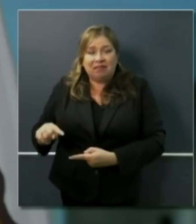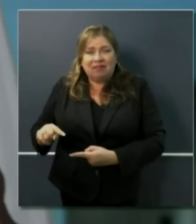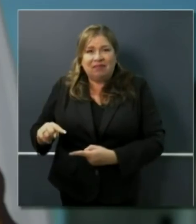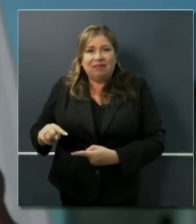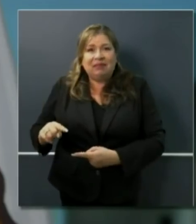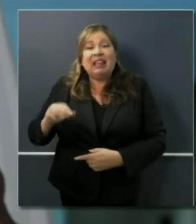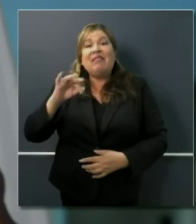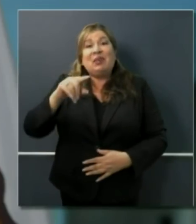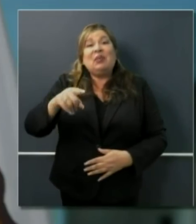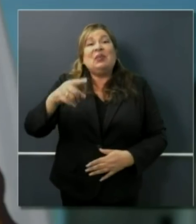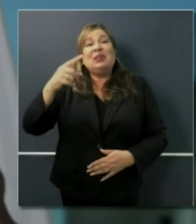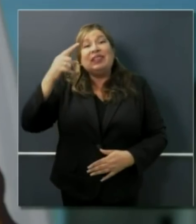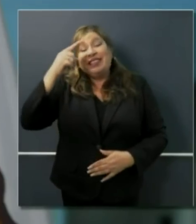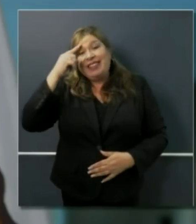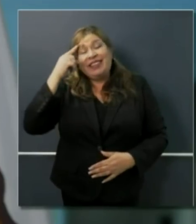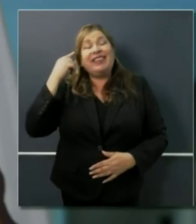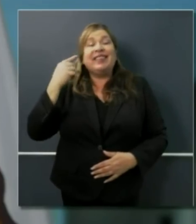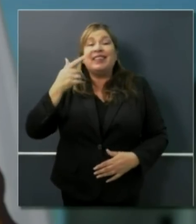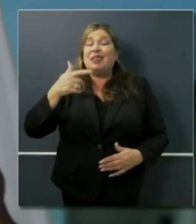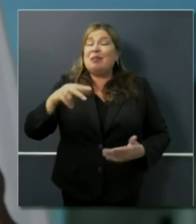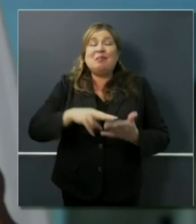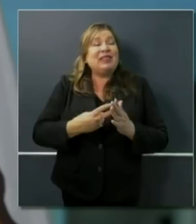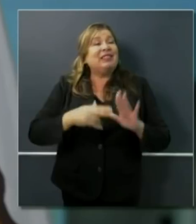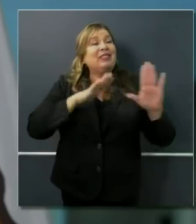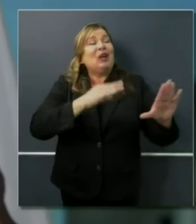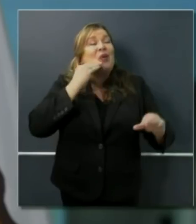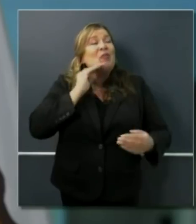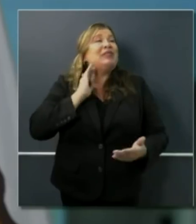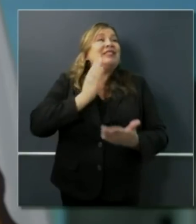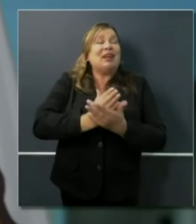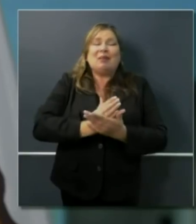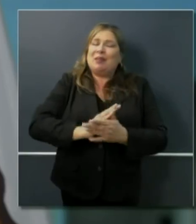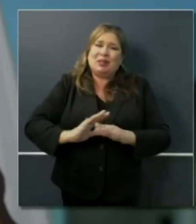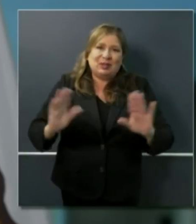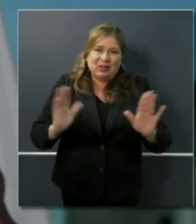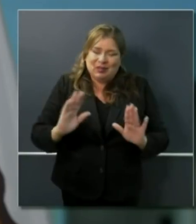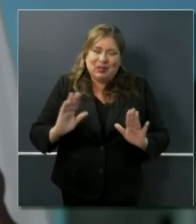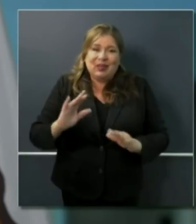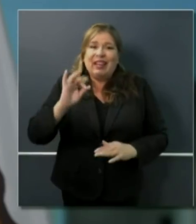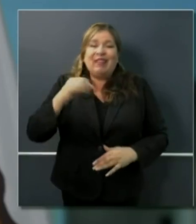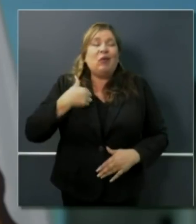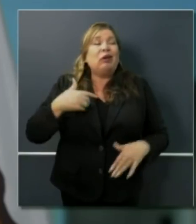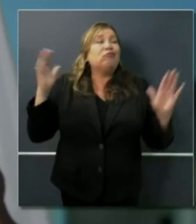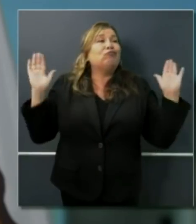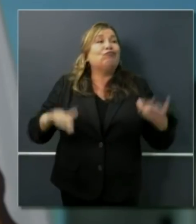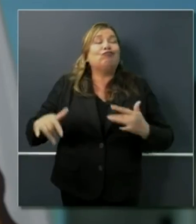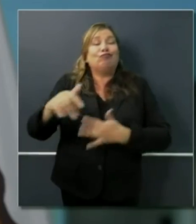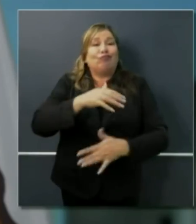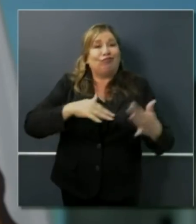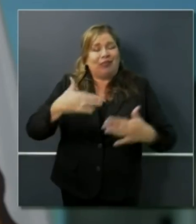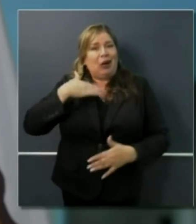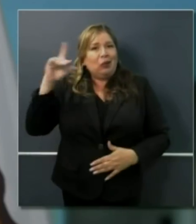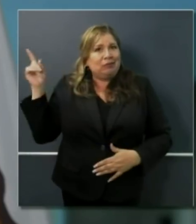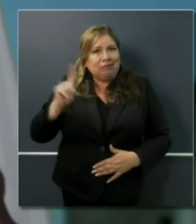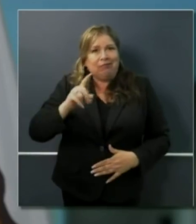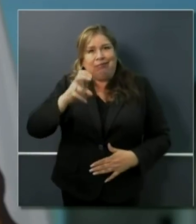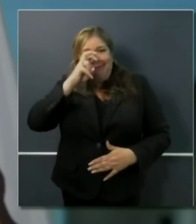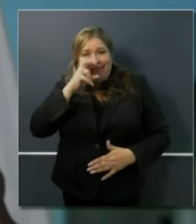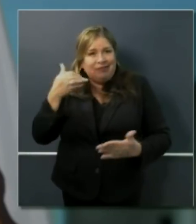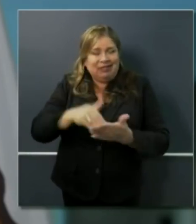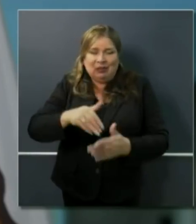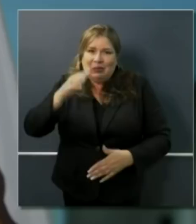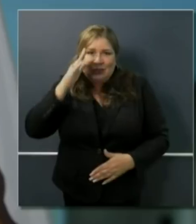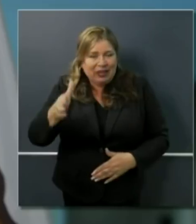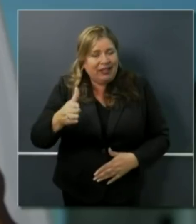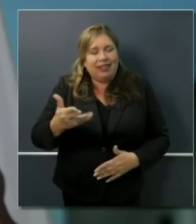you, tragically, I will be back and we will be expressing a very different message. So again,